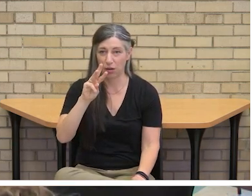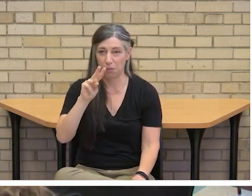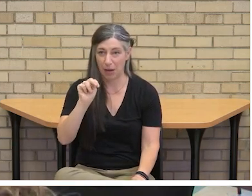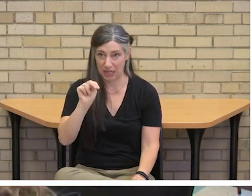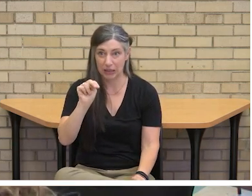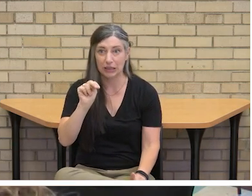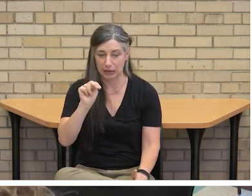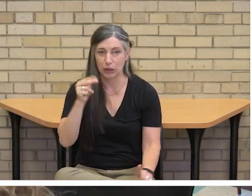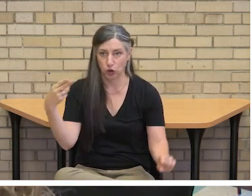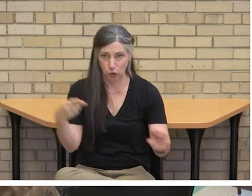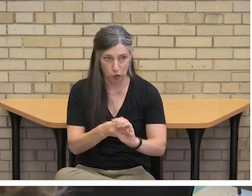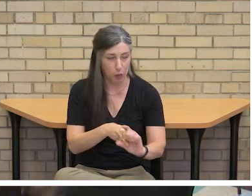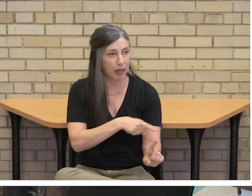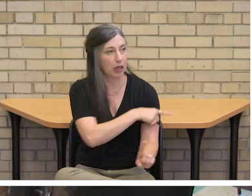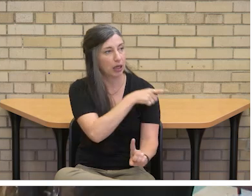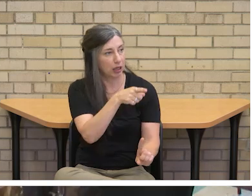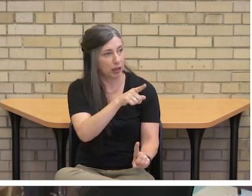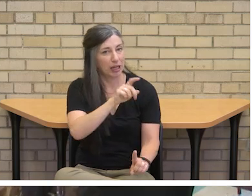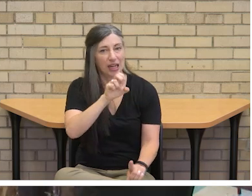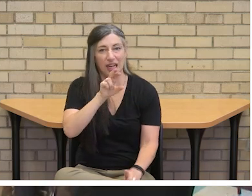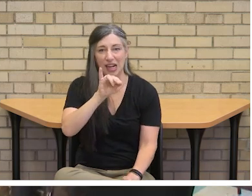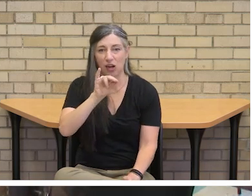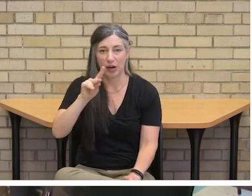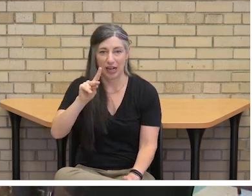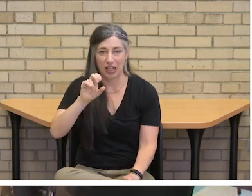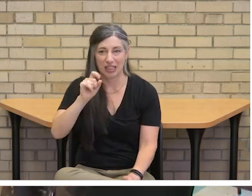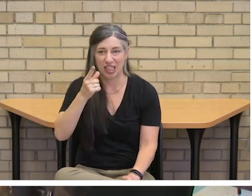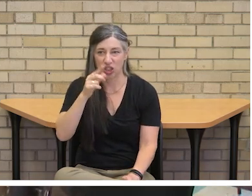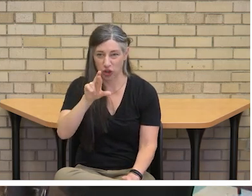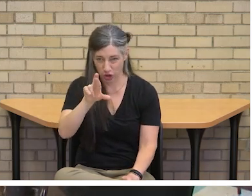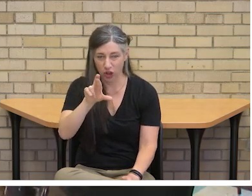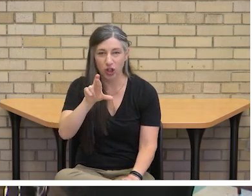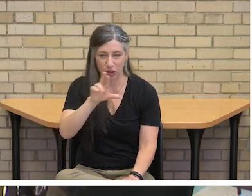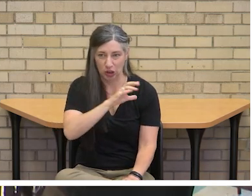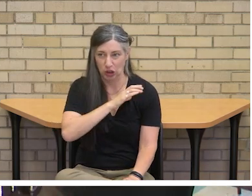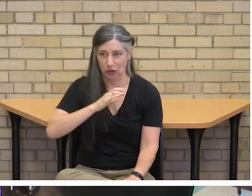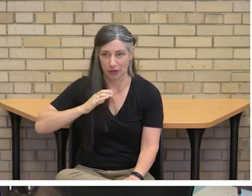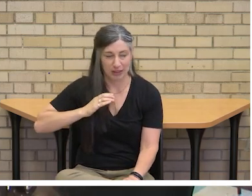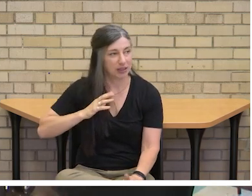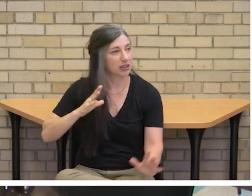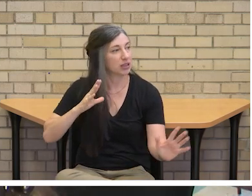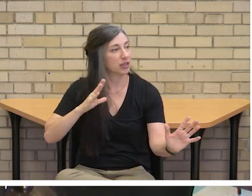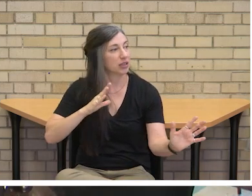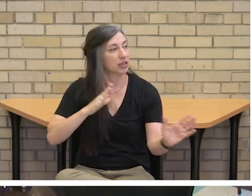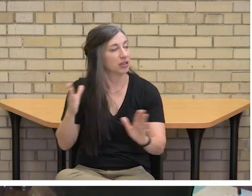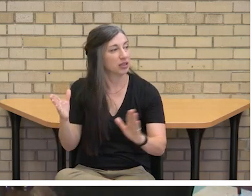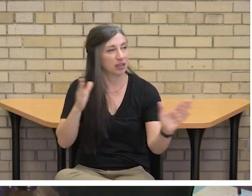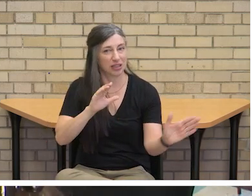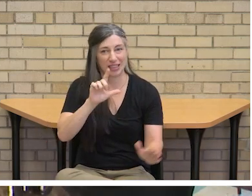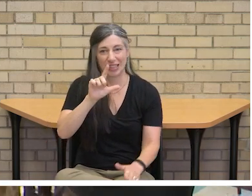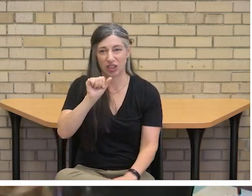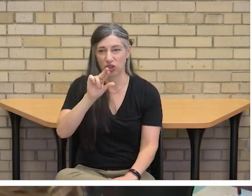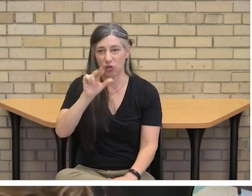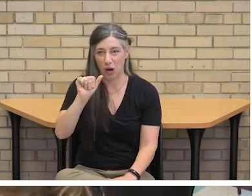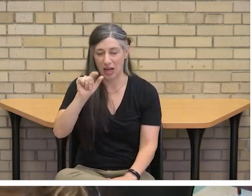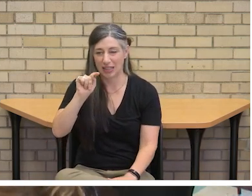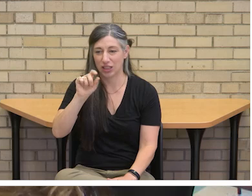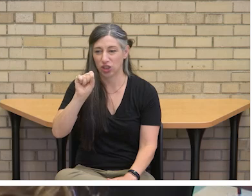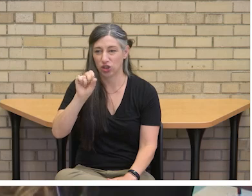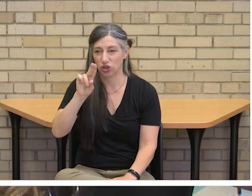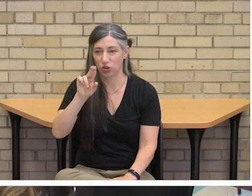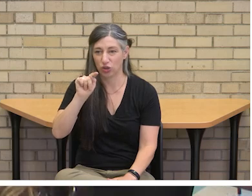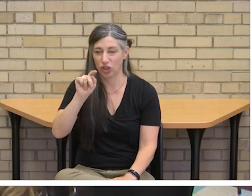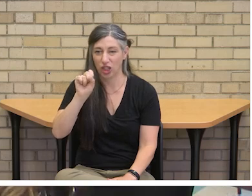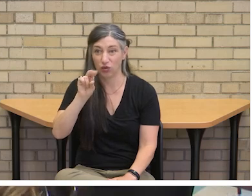presentation. The city's chief engineer, Eric Setzler, who's here in the front. Laura Tsutsui is moderating